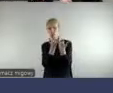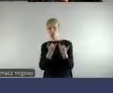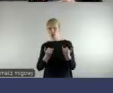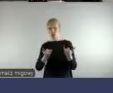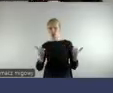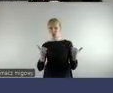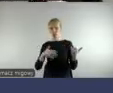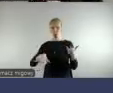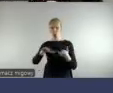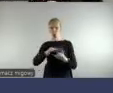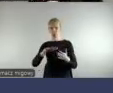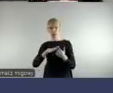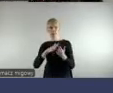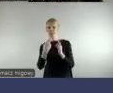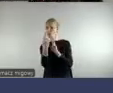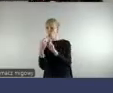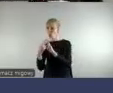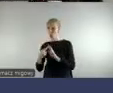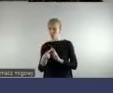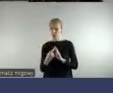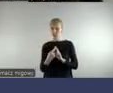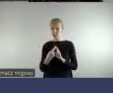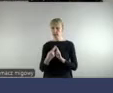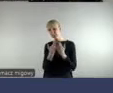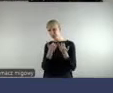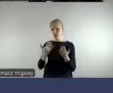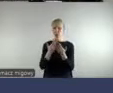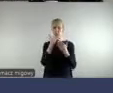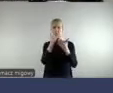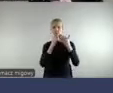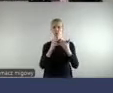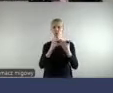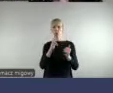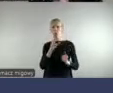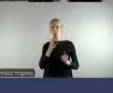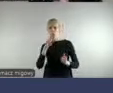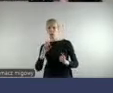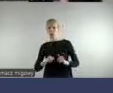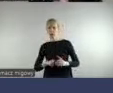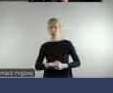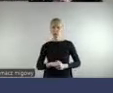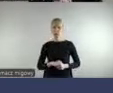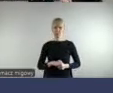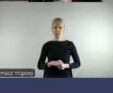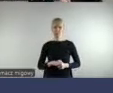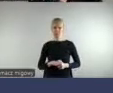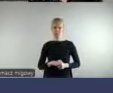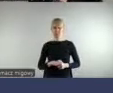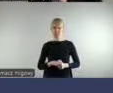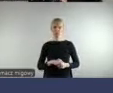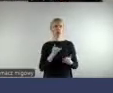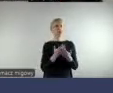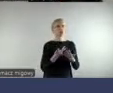emergency. So if something happens and we call on the actors, they will show up. And we also have